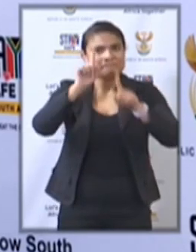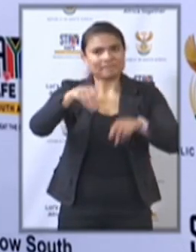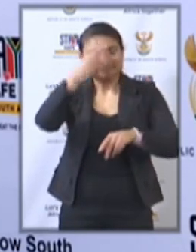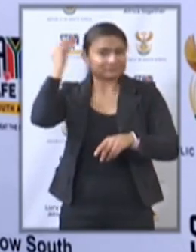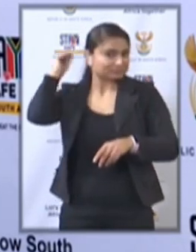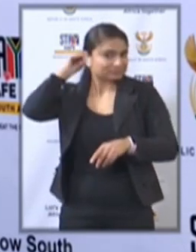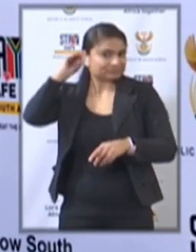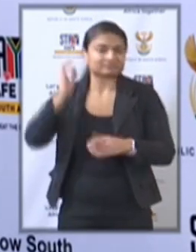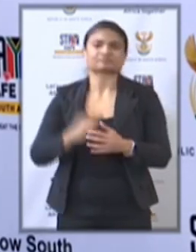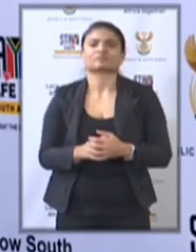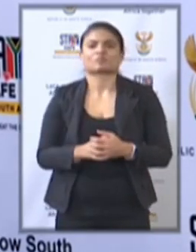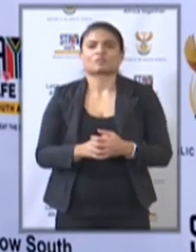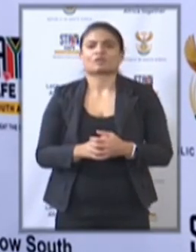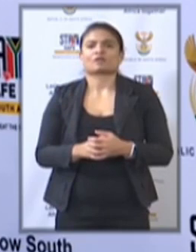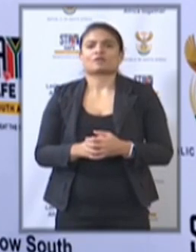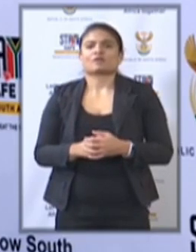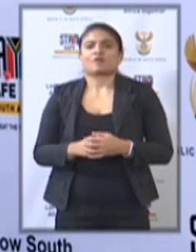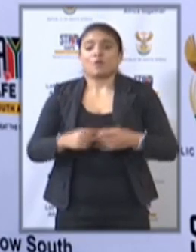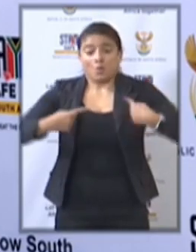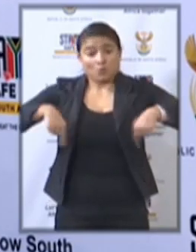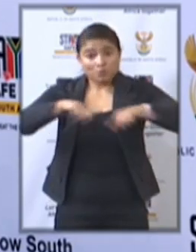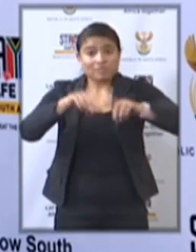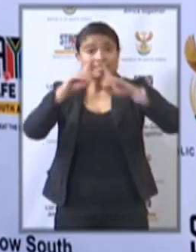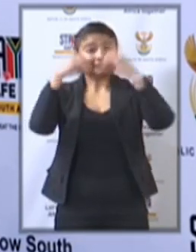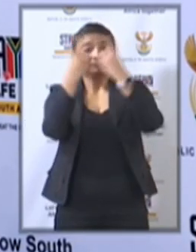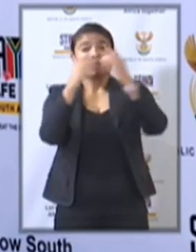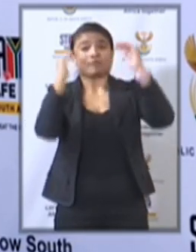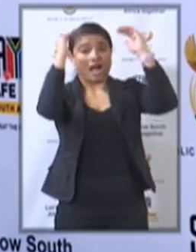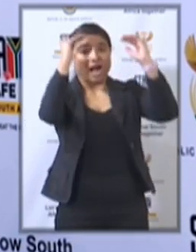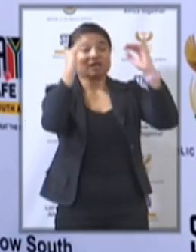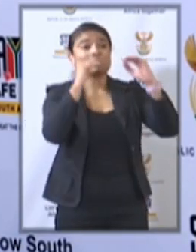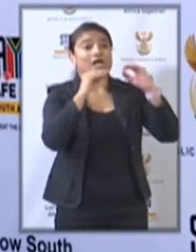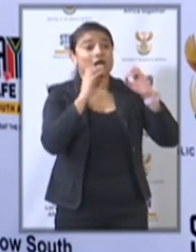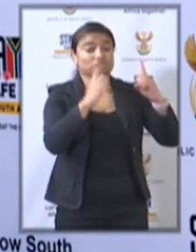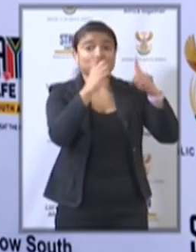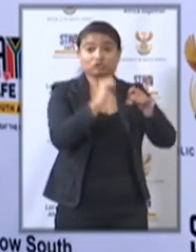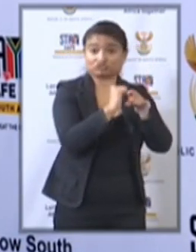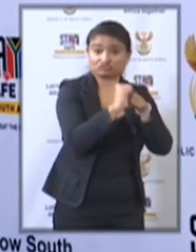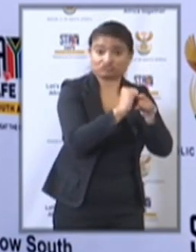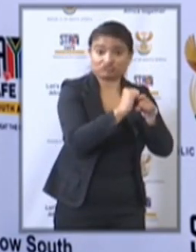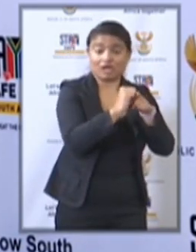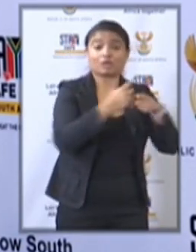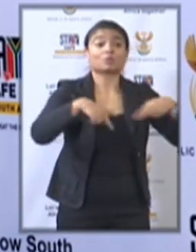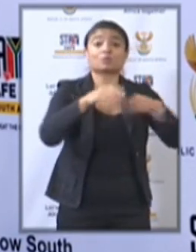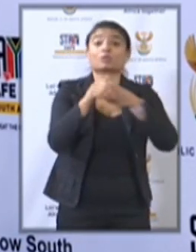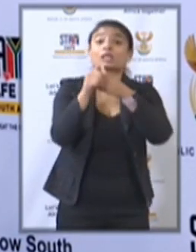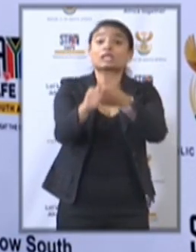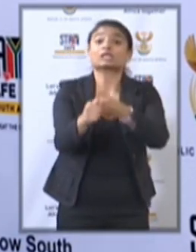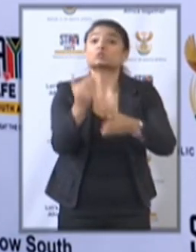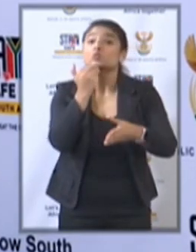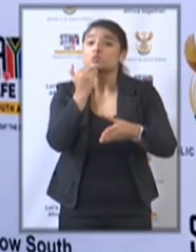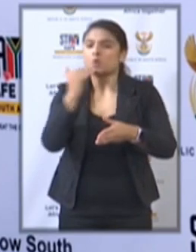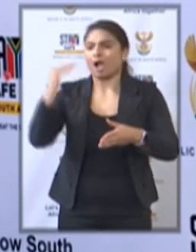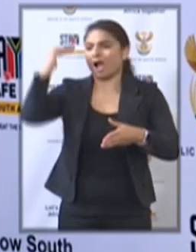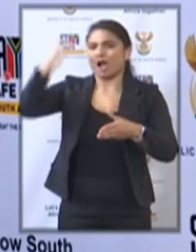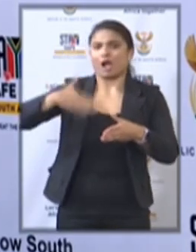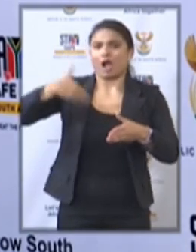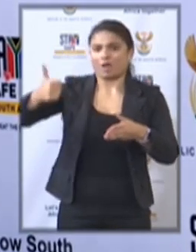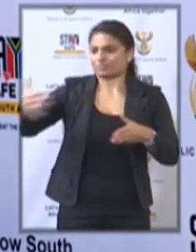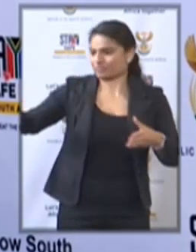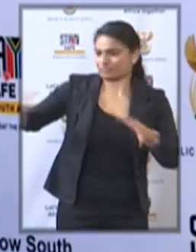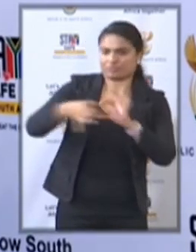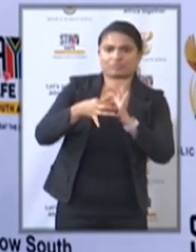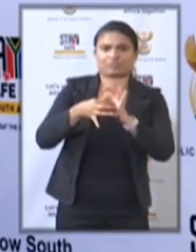as the Department of Higher Education and Training, led by Higher Health in this instance, in collaboration with the Department of